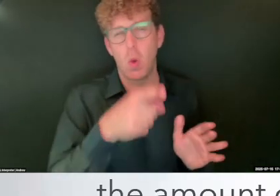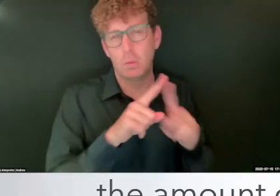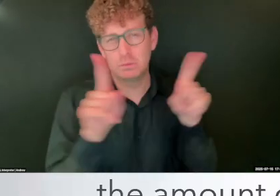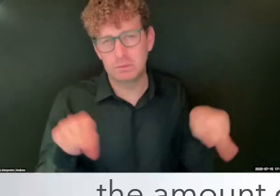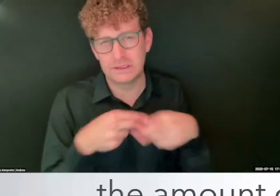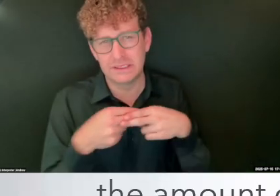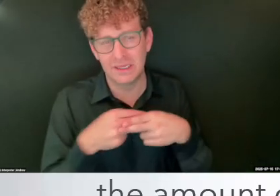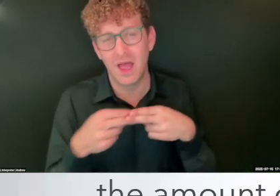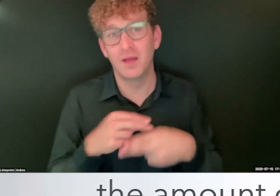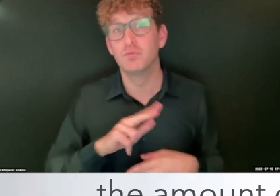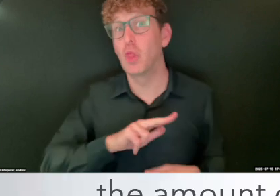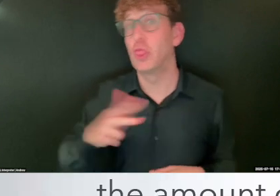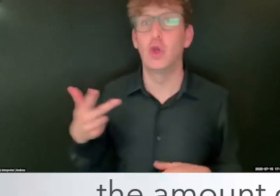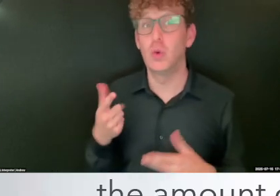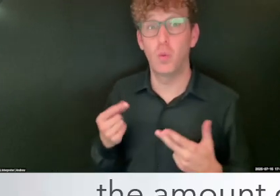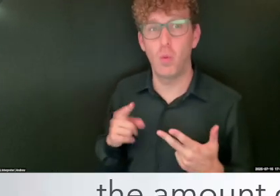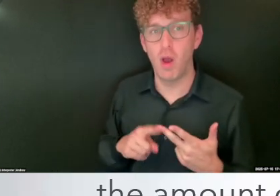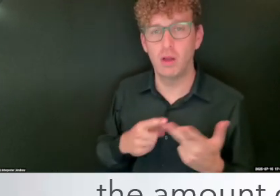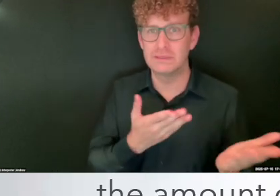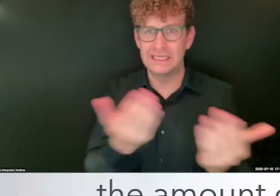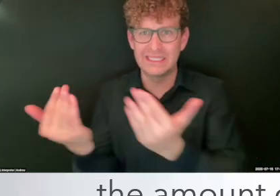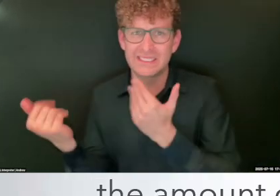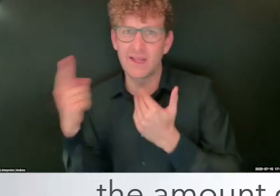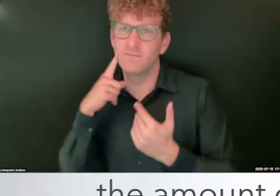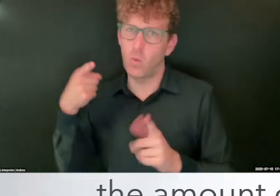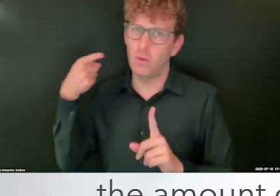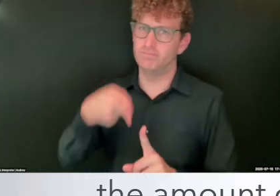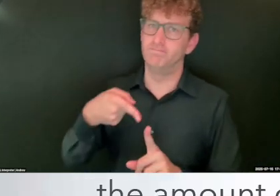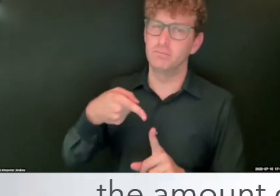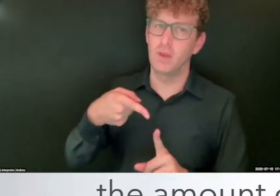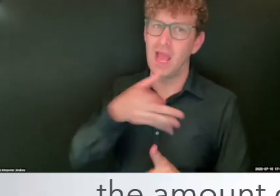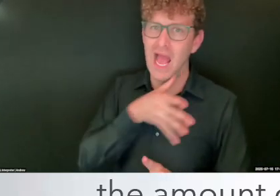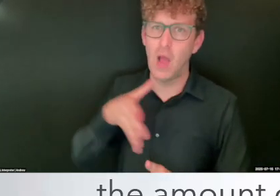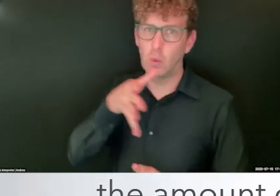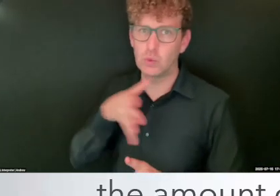was specifically for the agricultural worker Van Poel's pilot project.